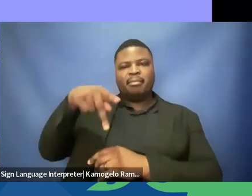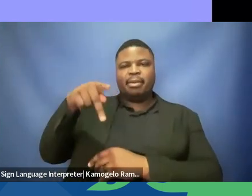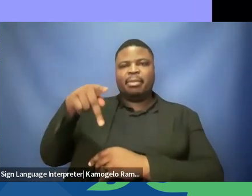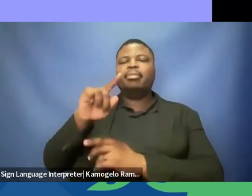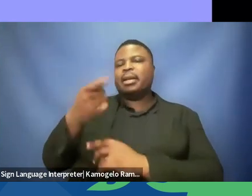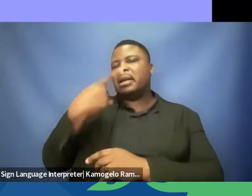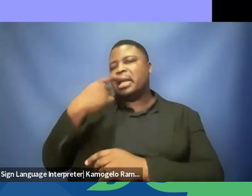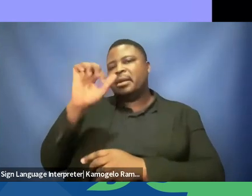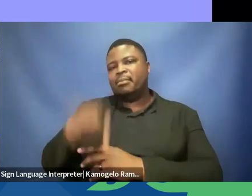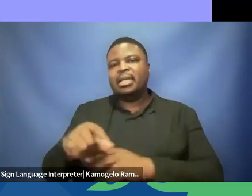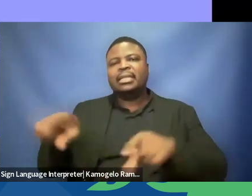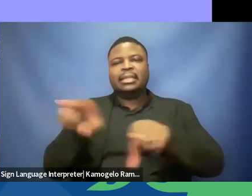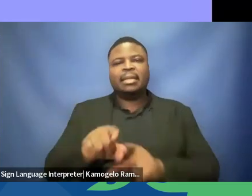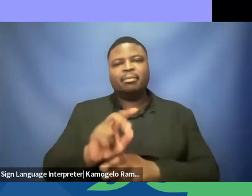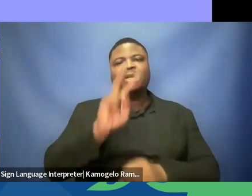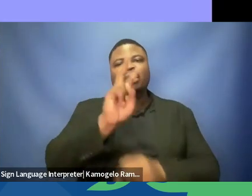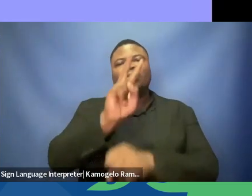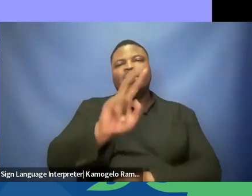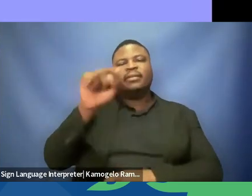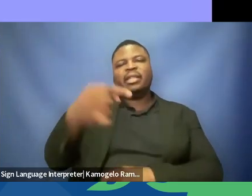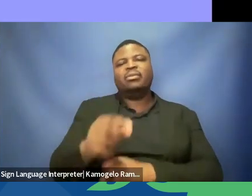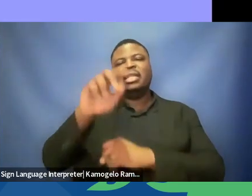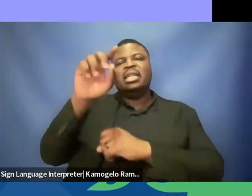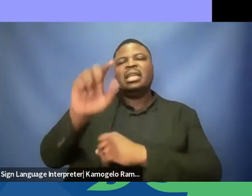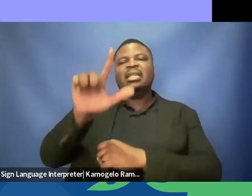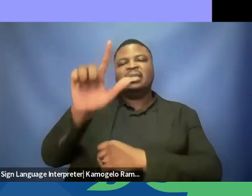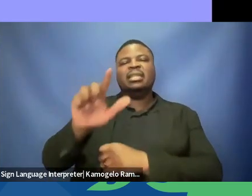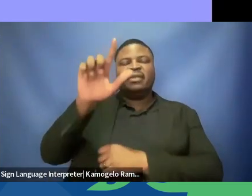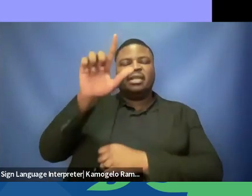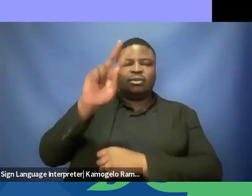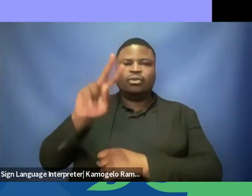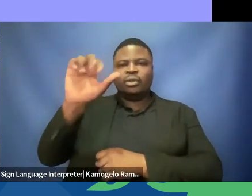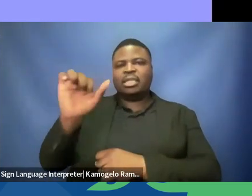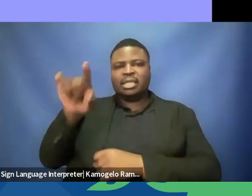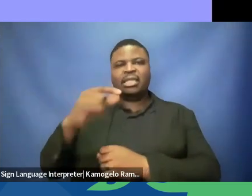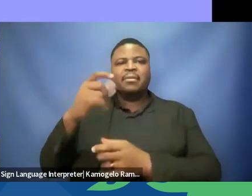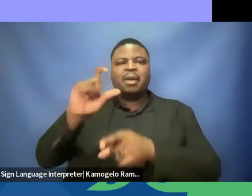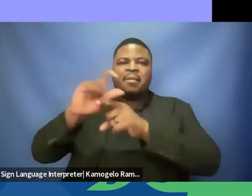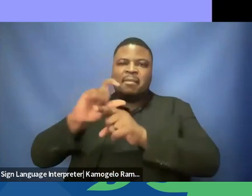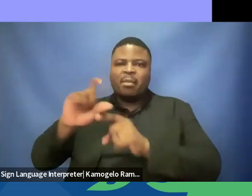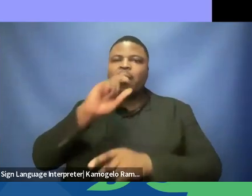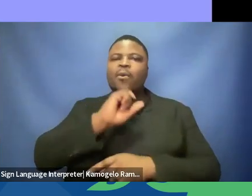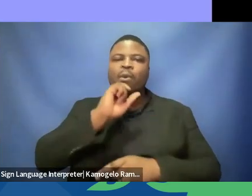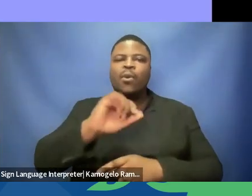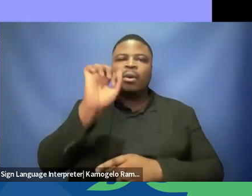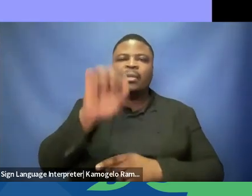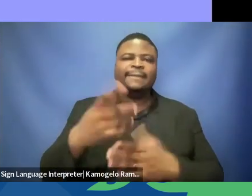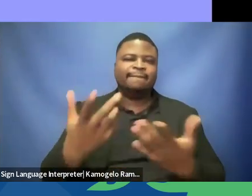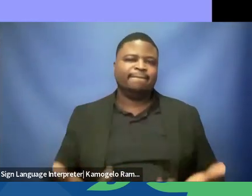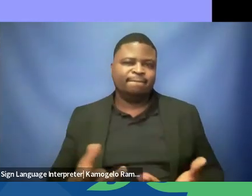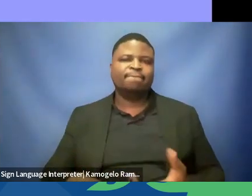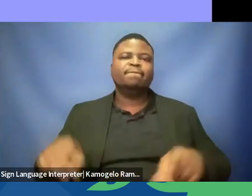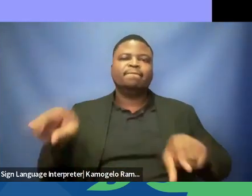12,726 condoms, to also help them to curb HIV, the spread of HIV. We also screened for hepatitis, and we